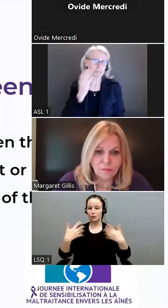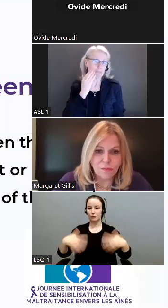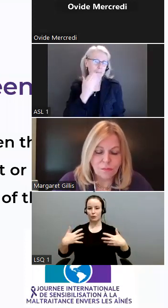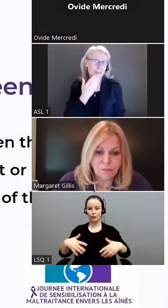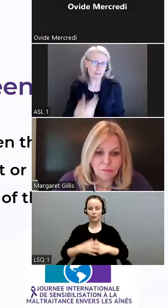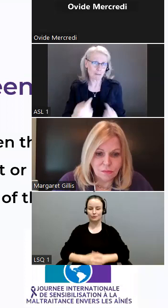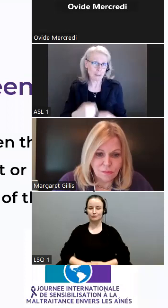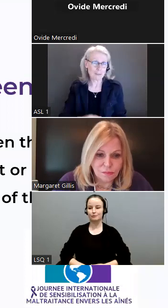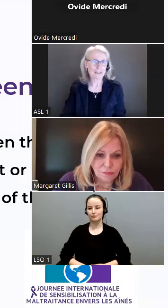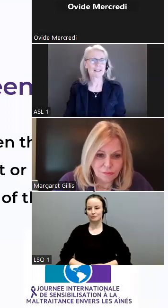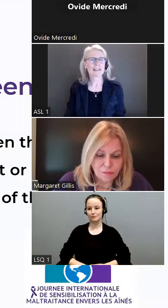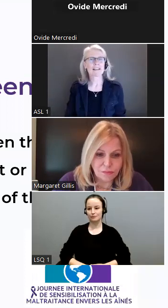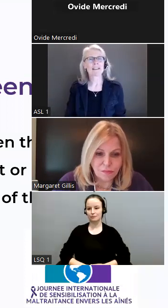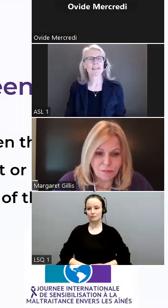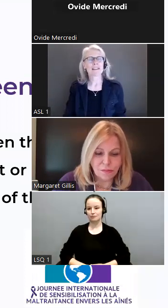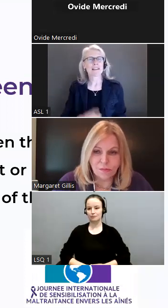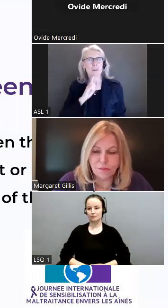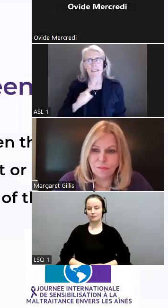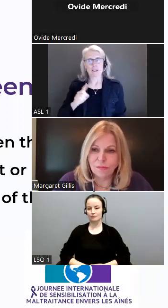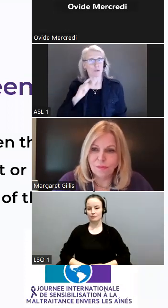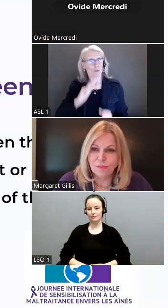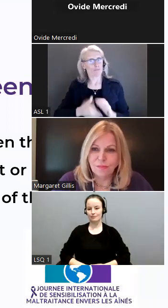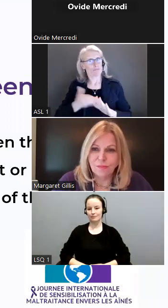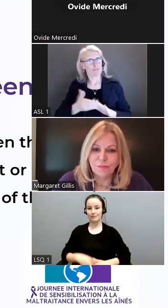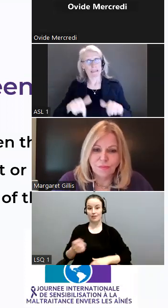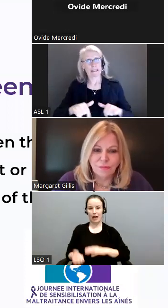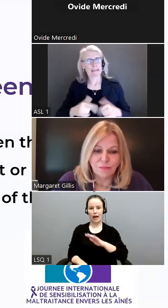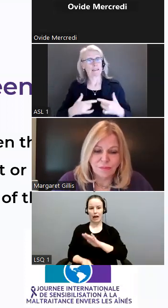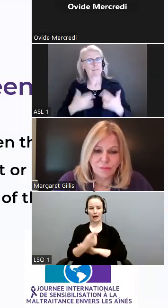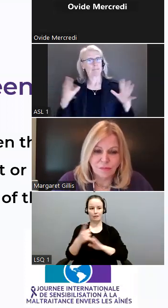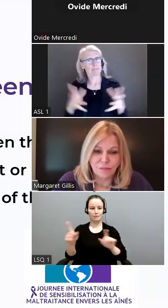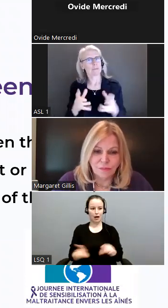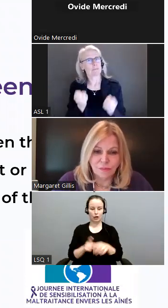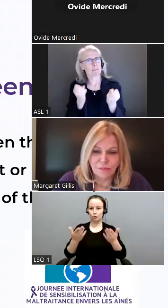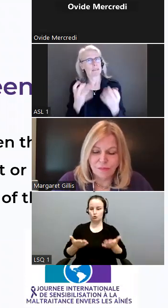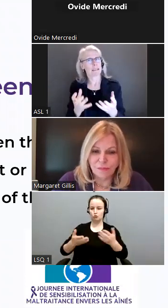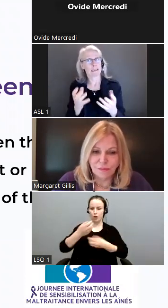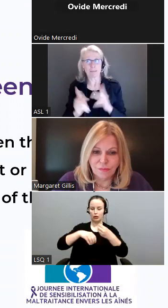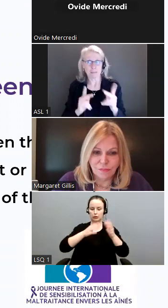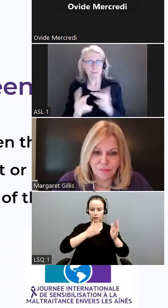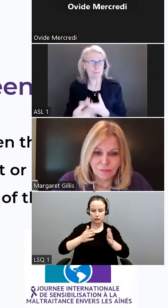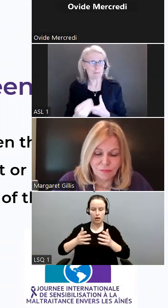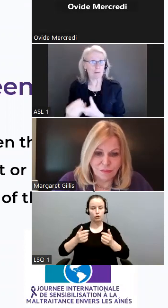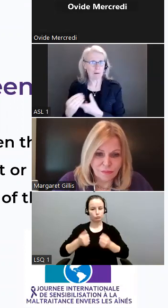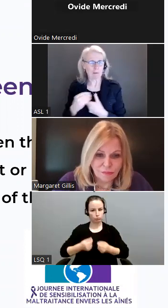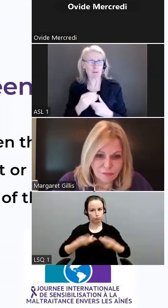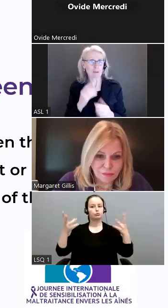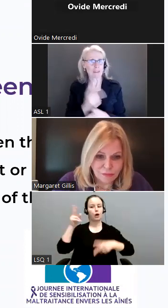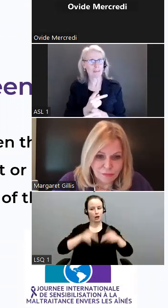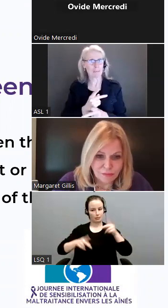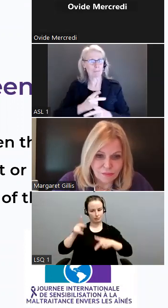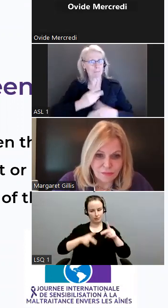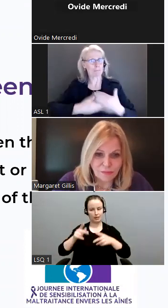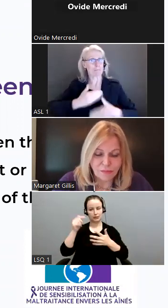an event like today, it takes a lot of people and it takes a couple of basic rules to make the dream work. So I'm